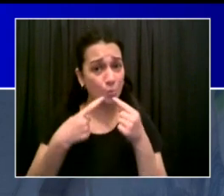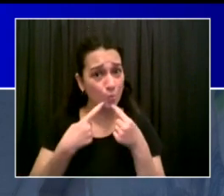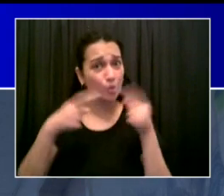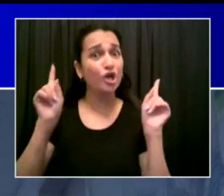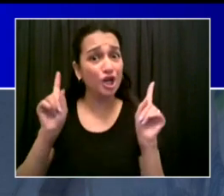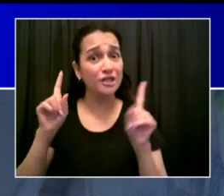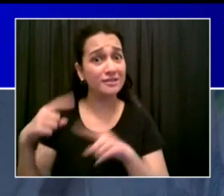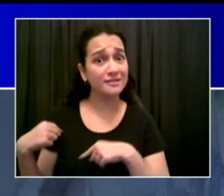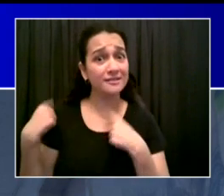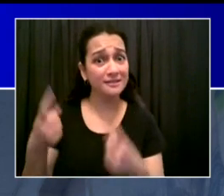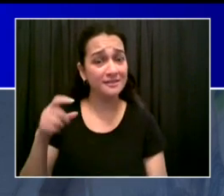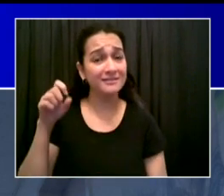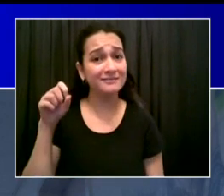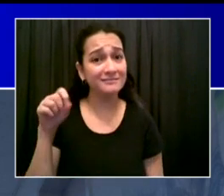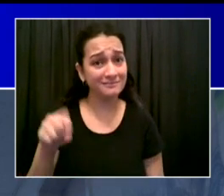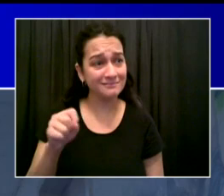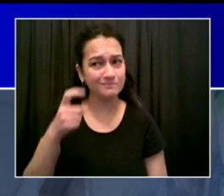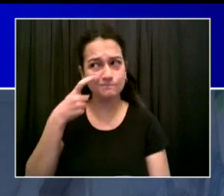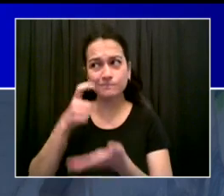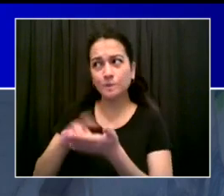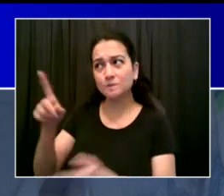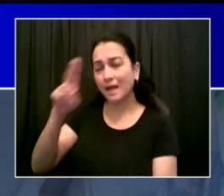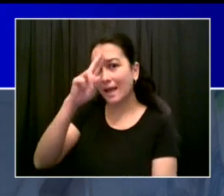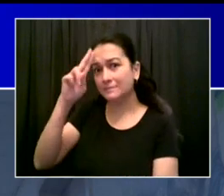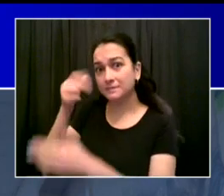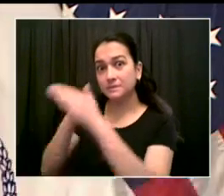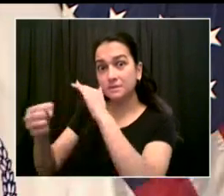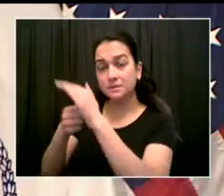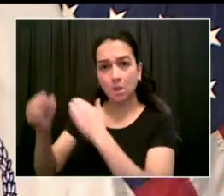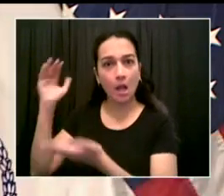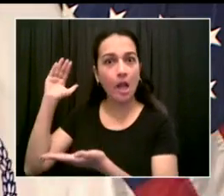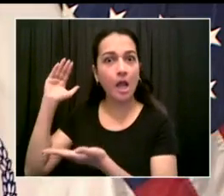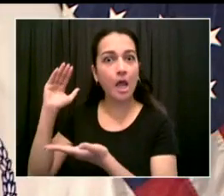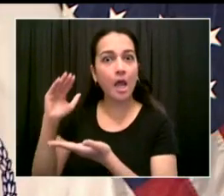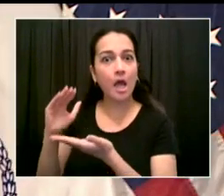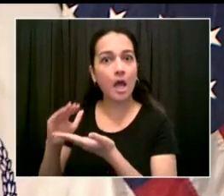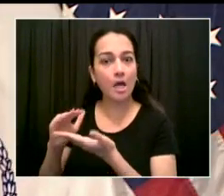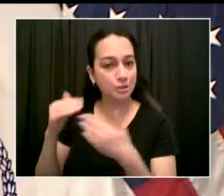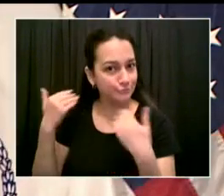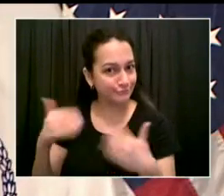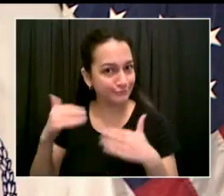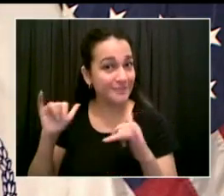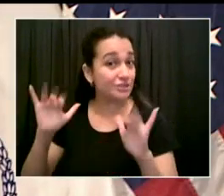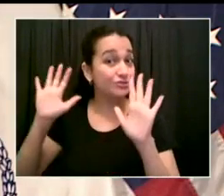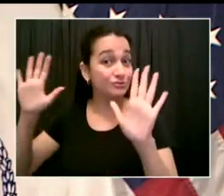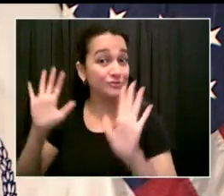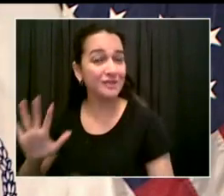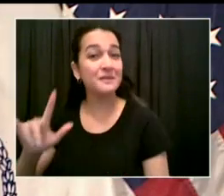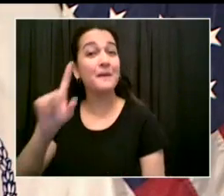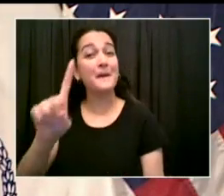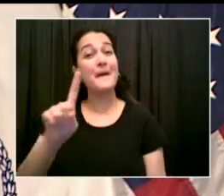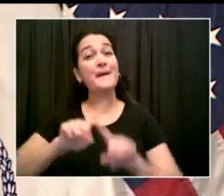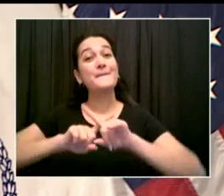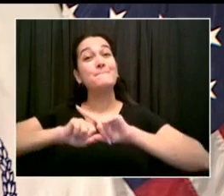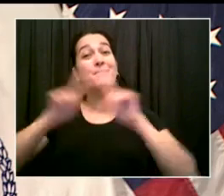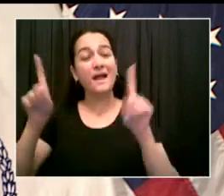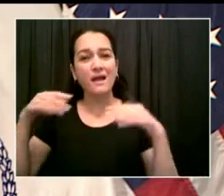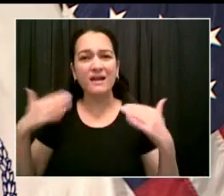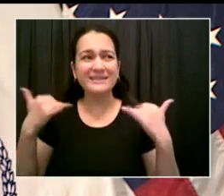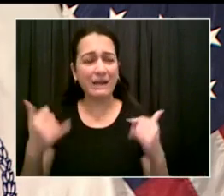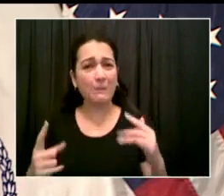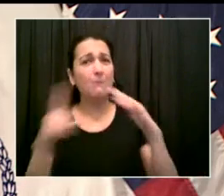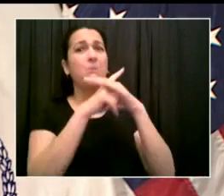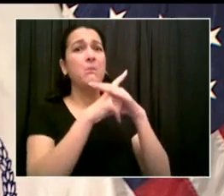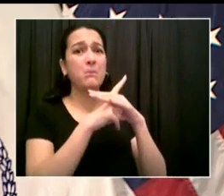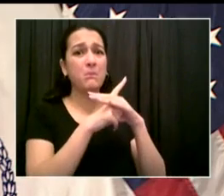see the Delta variant and we see the case numbers rising, and it's time to act. So today we announce something new, a